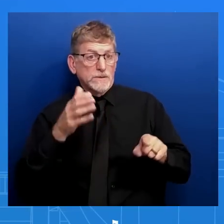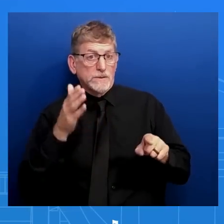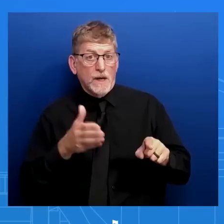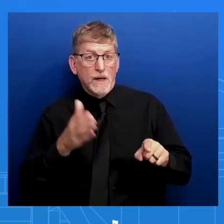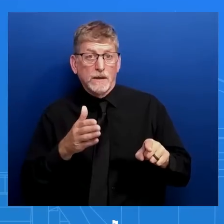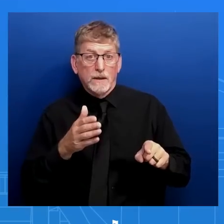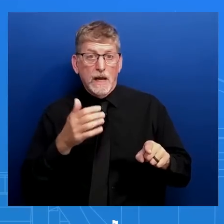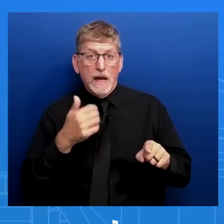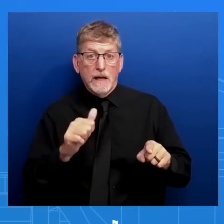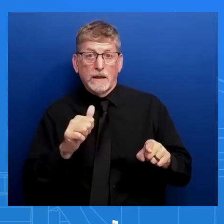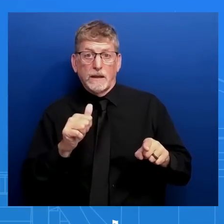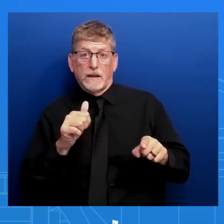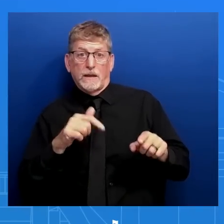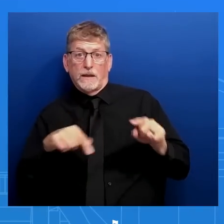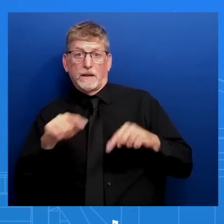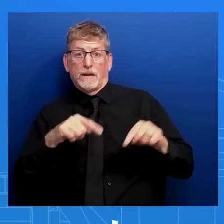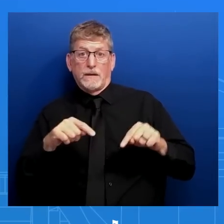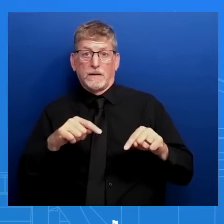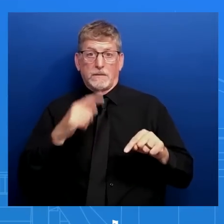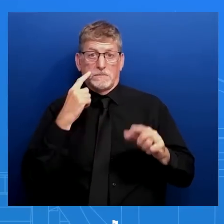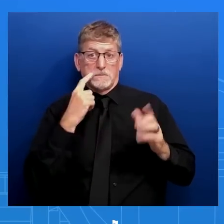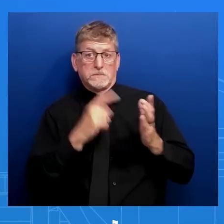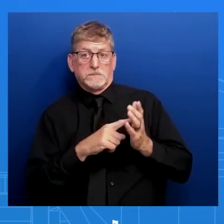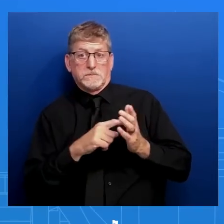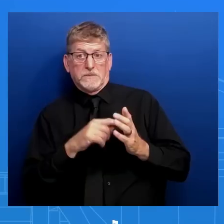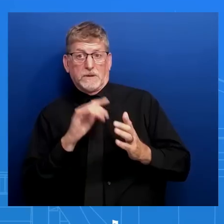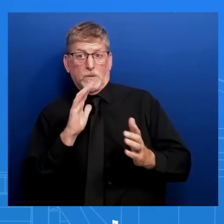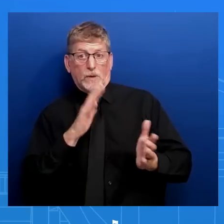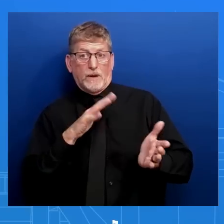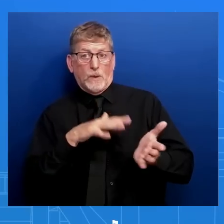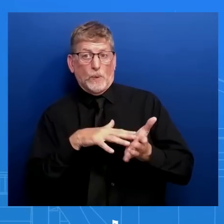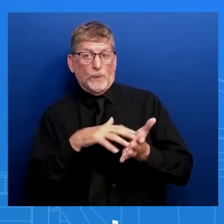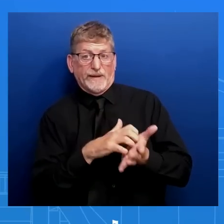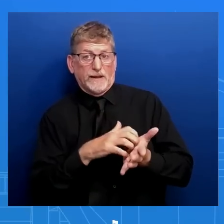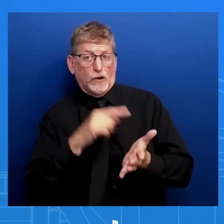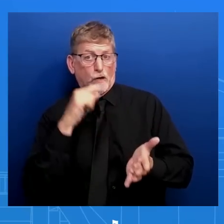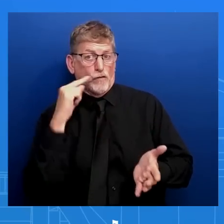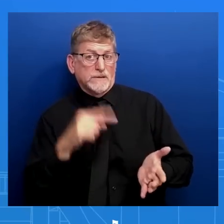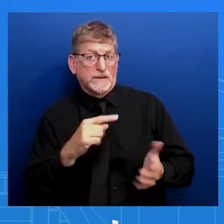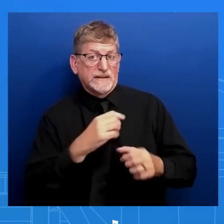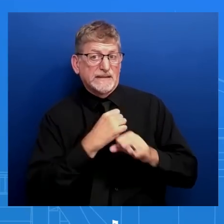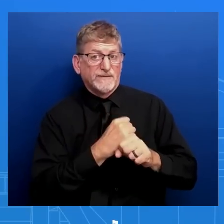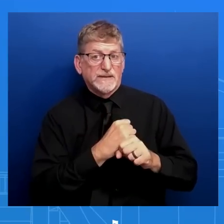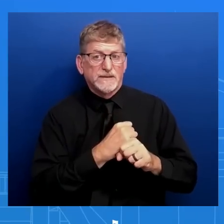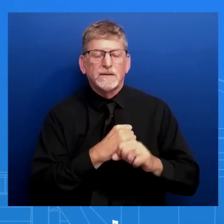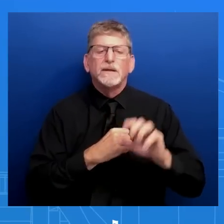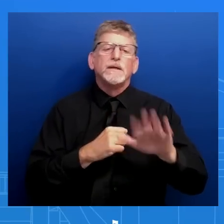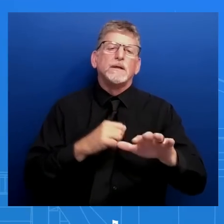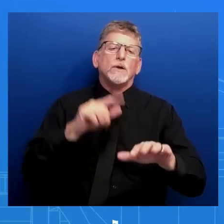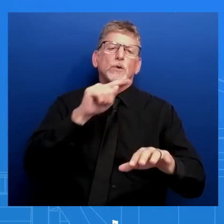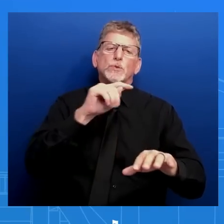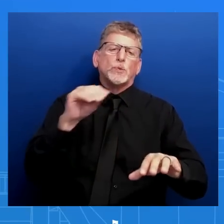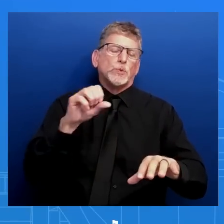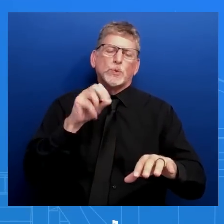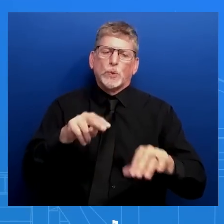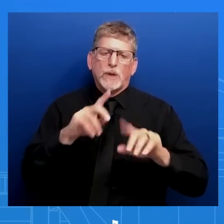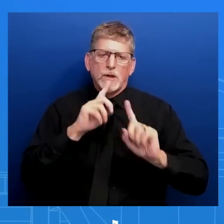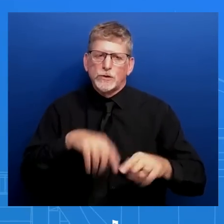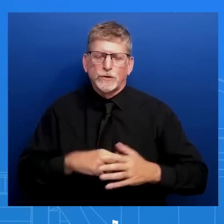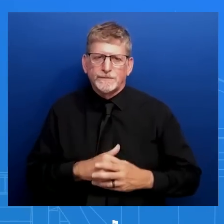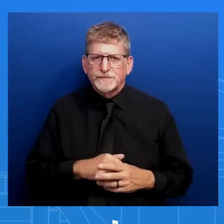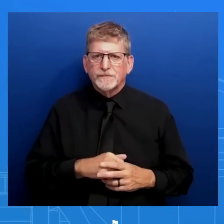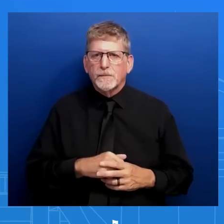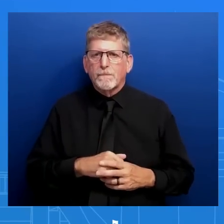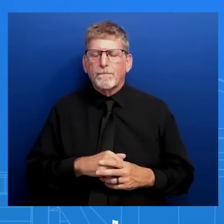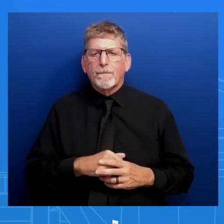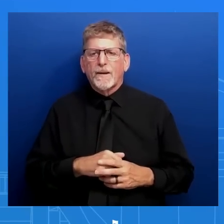that weakens, I guess, the Russian defense? Again, too soon to know. Just too soon to know. Just a couple more. Thank you, and thank you, Admiral.